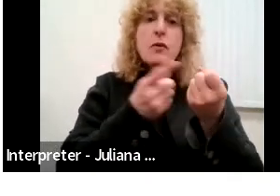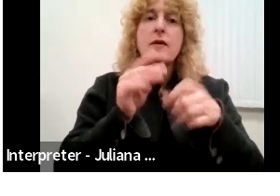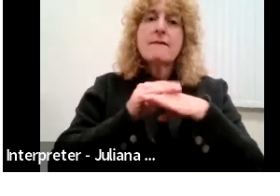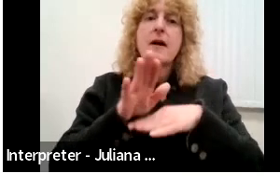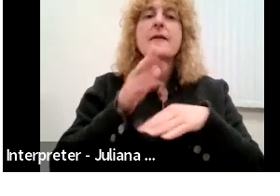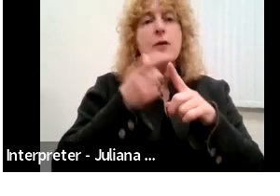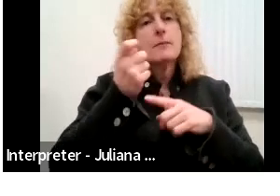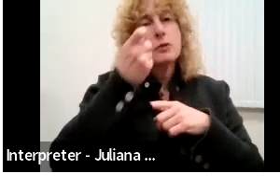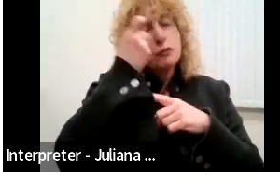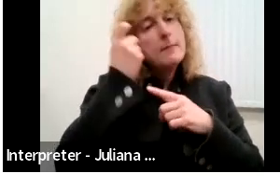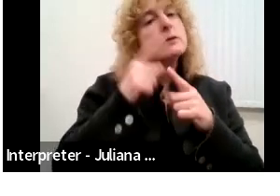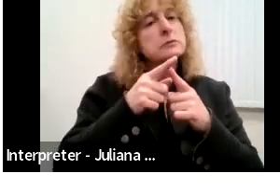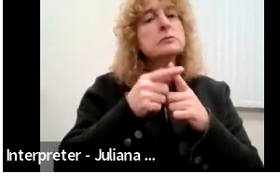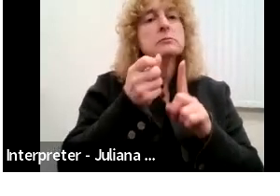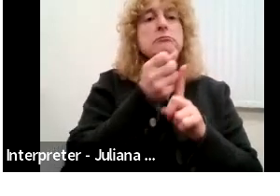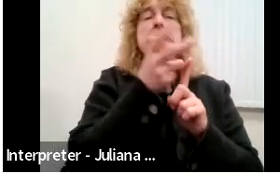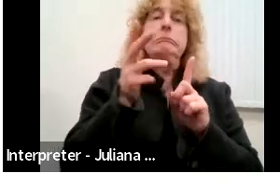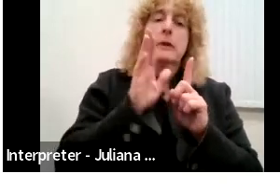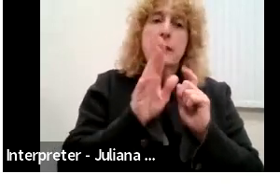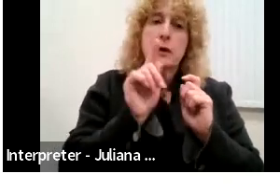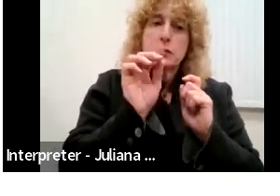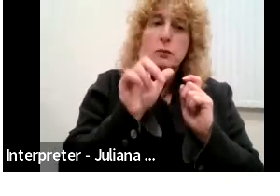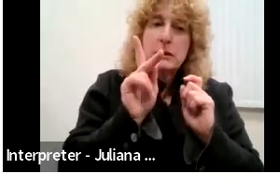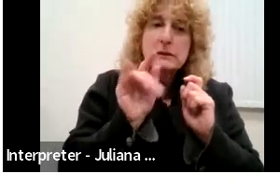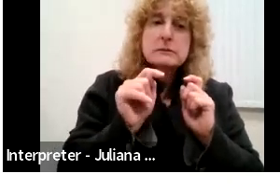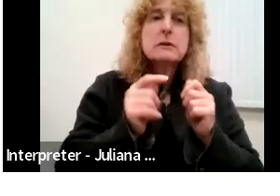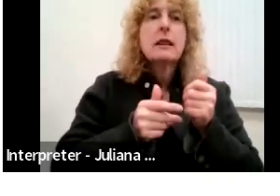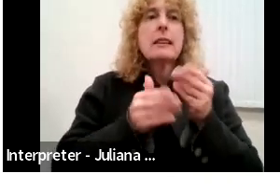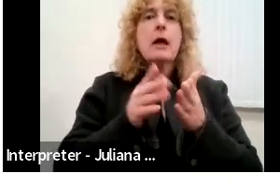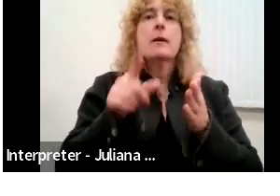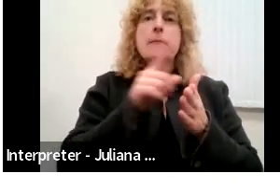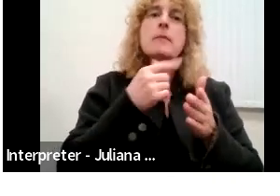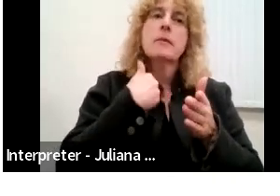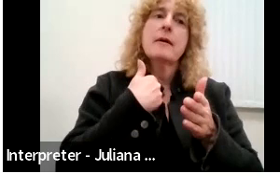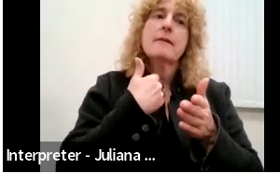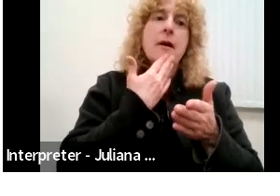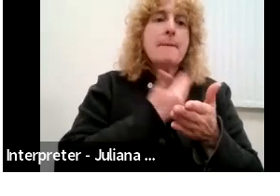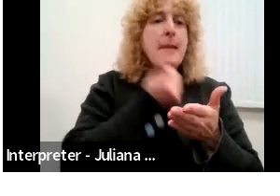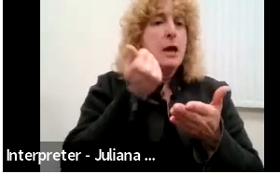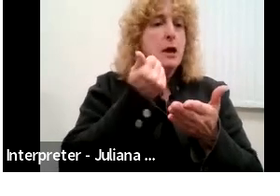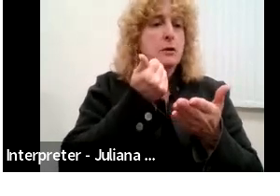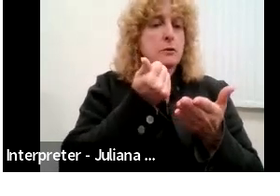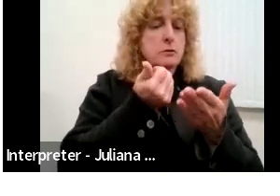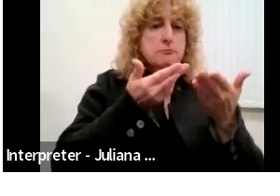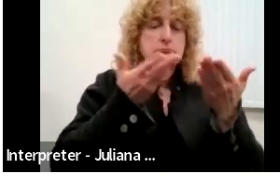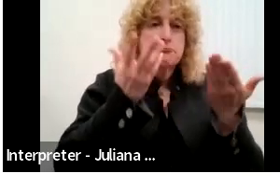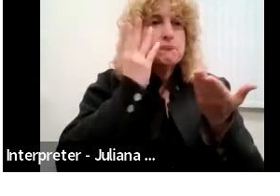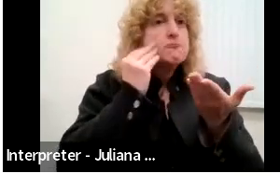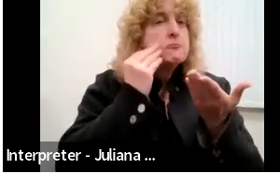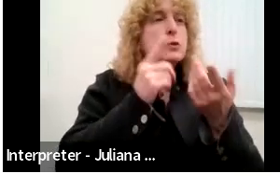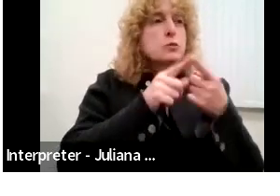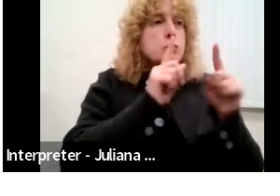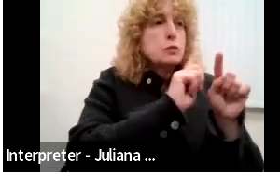expand their toolkit, also allows them to be better equipped to identify tools that may work for them in a variety of different